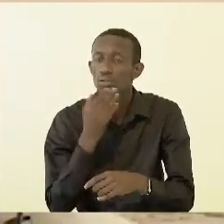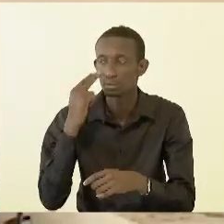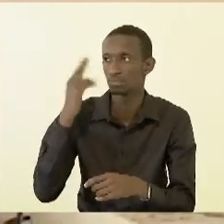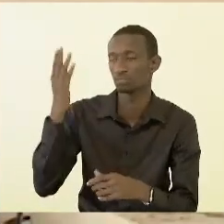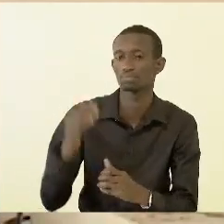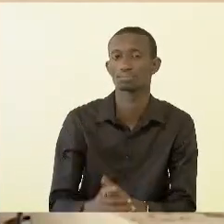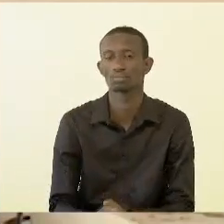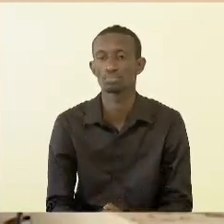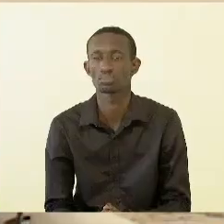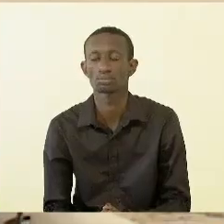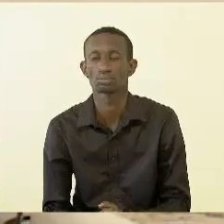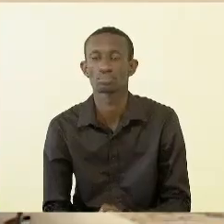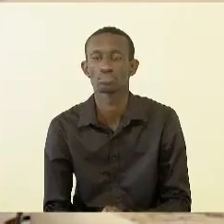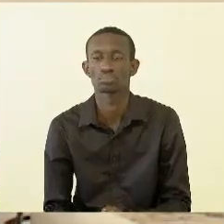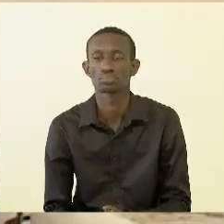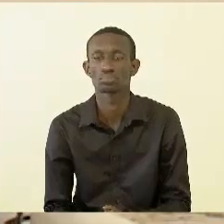the other